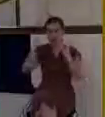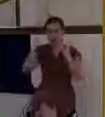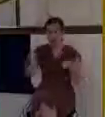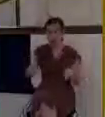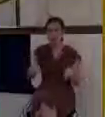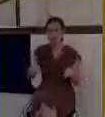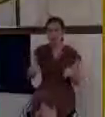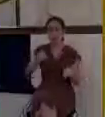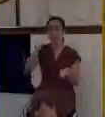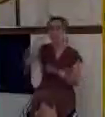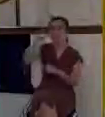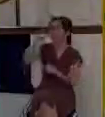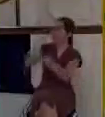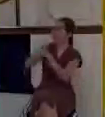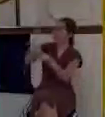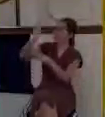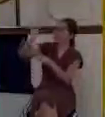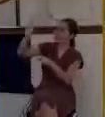work on the cross.